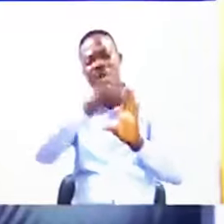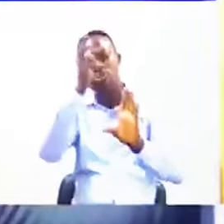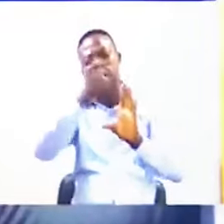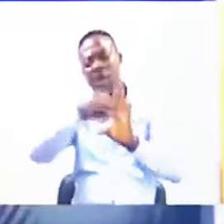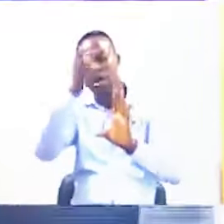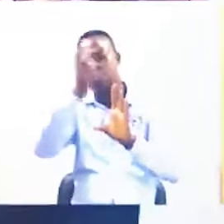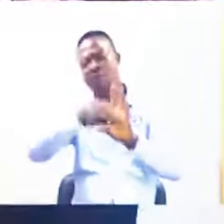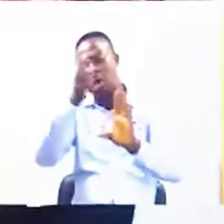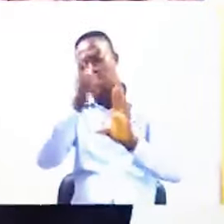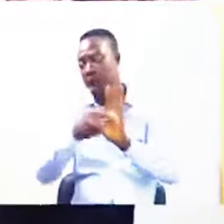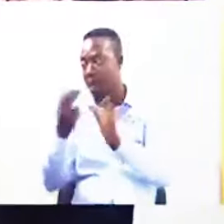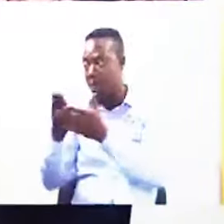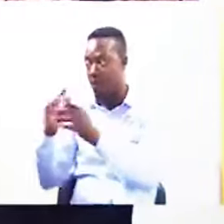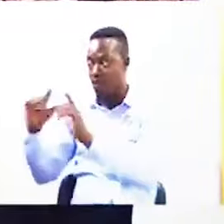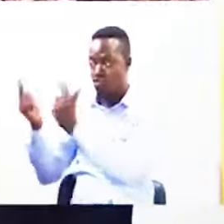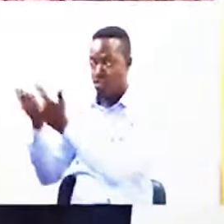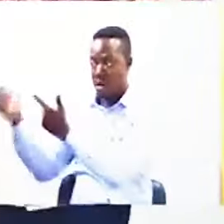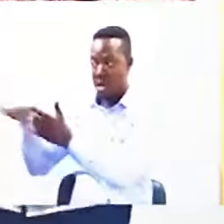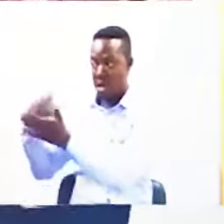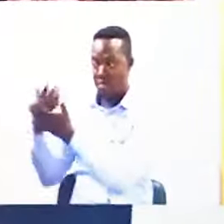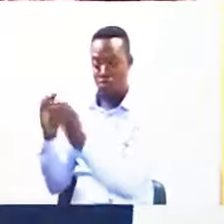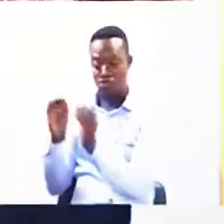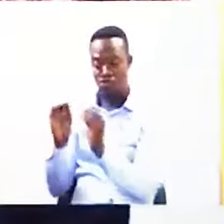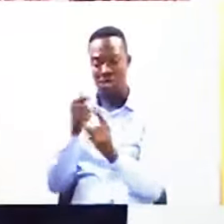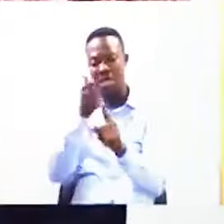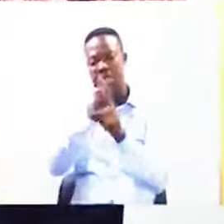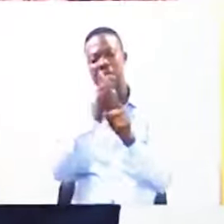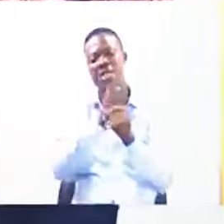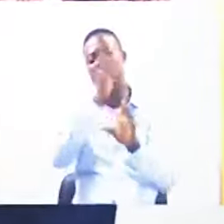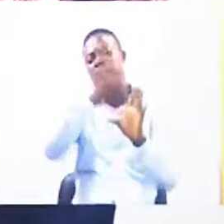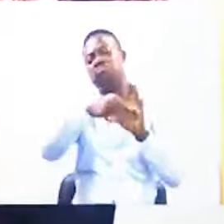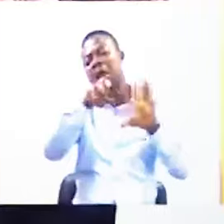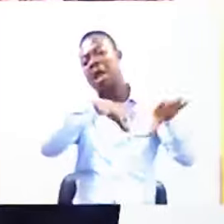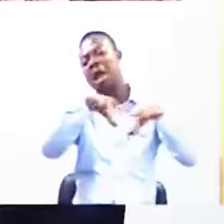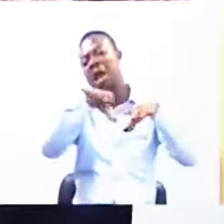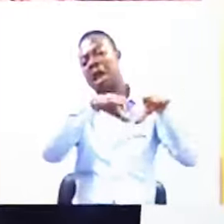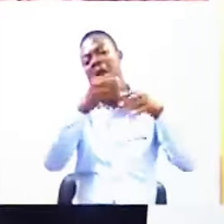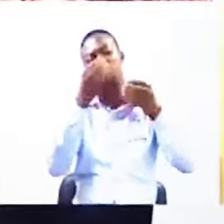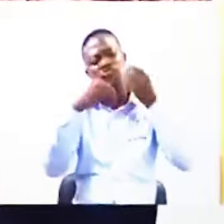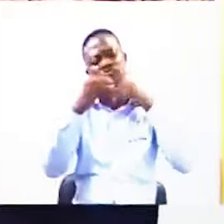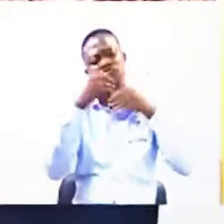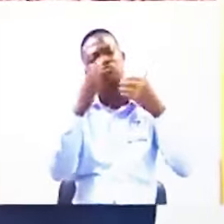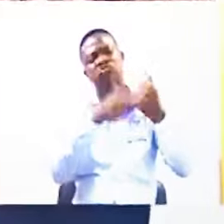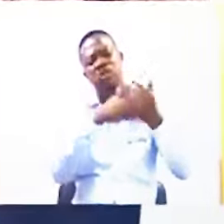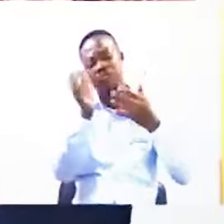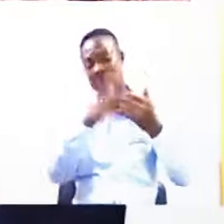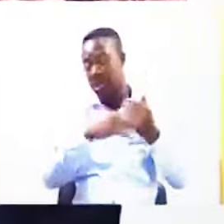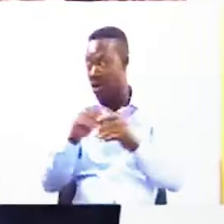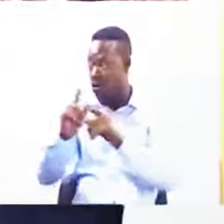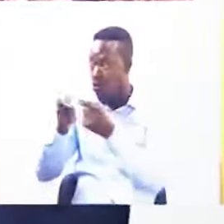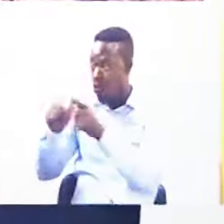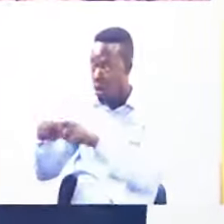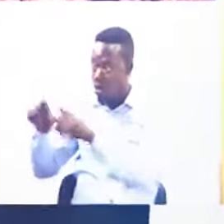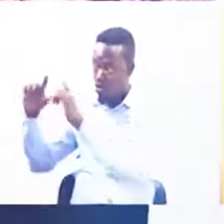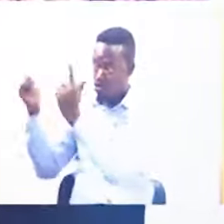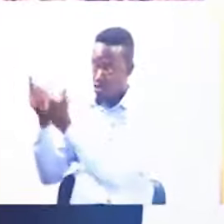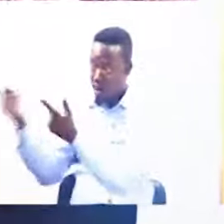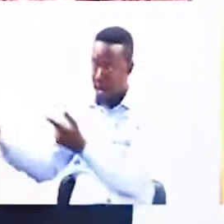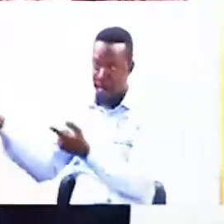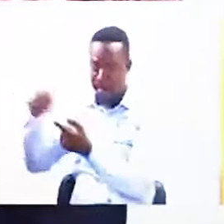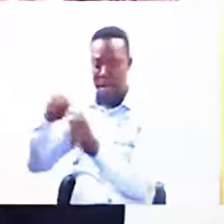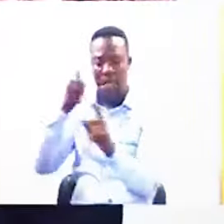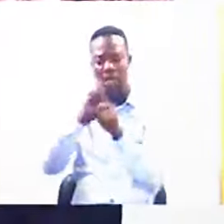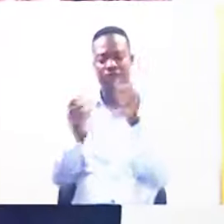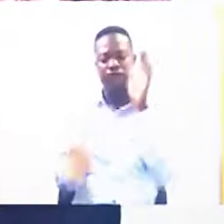ni say ansa na yuda fo no e ba no na Petro onne amama emfo no e ne didi. But when they arrived, na so obedru ye no, he drew